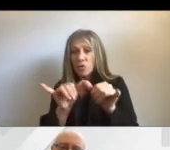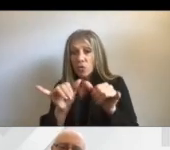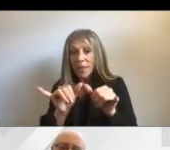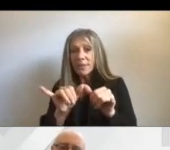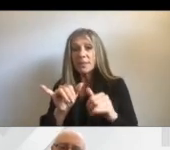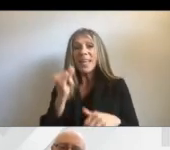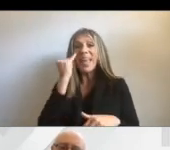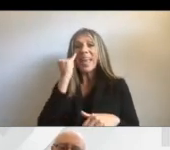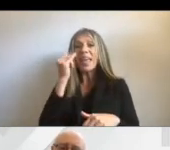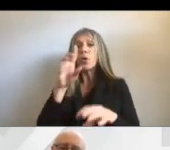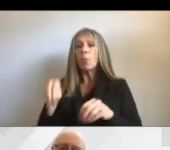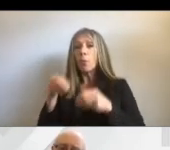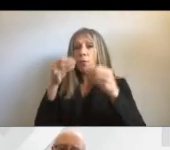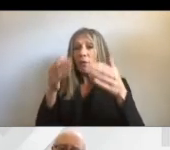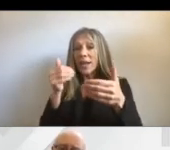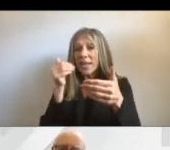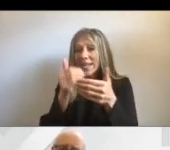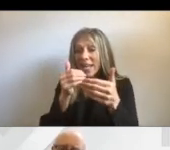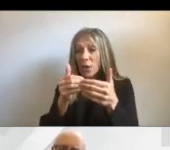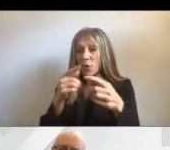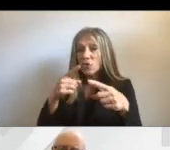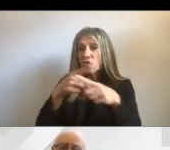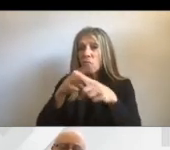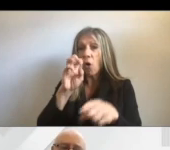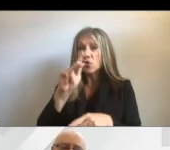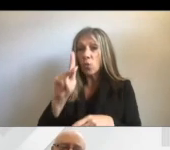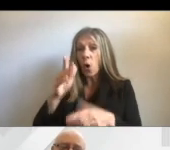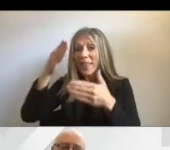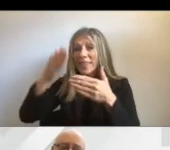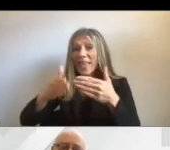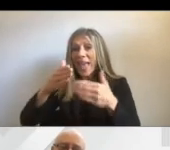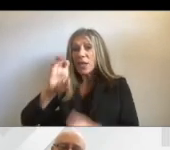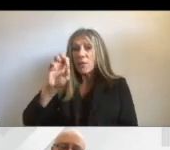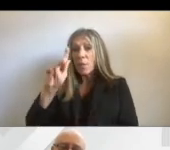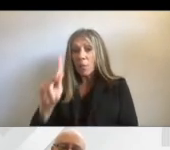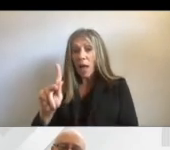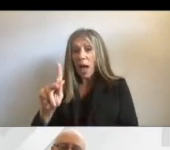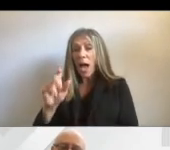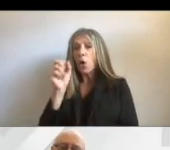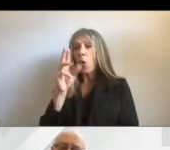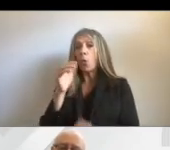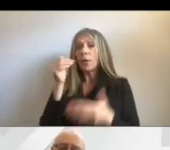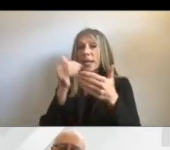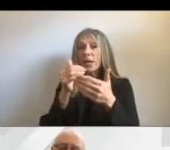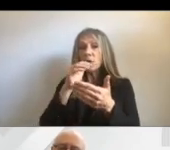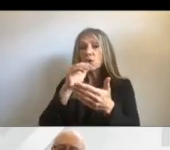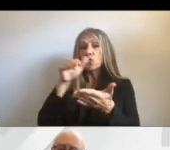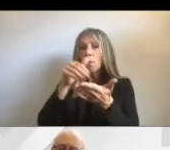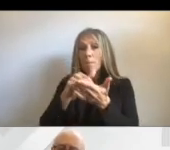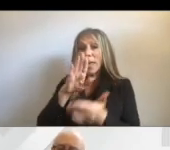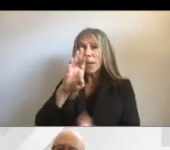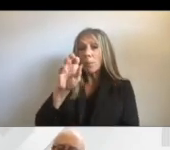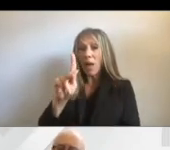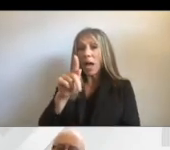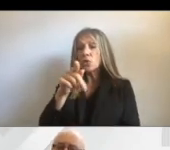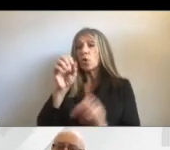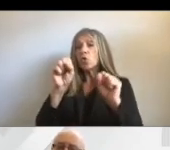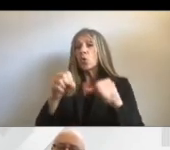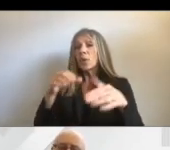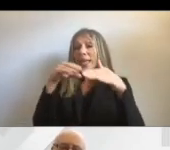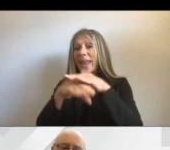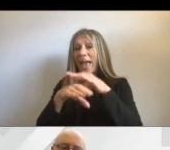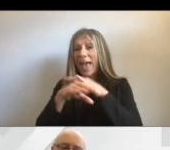There has to be a platform and vehicle floor coordination. The boarding platform must be positioned to coordinate with the